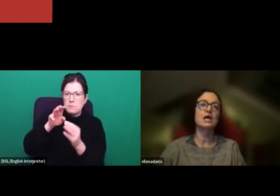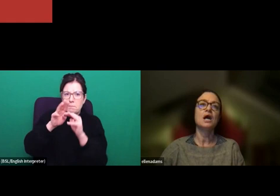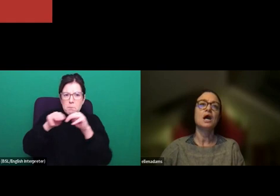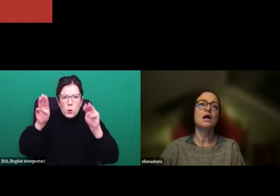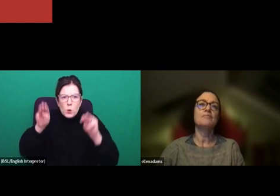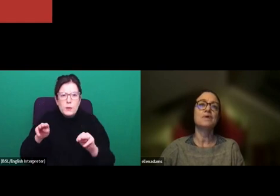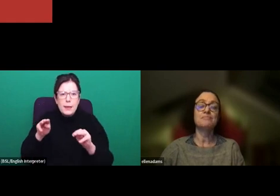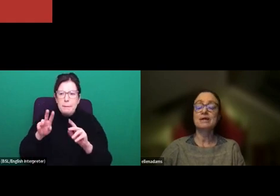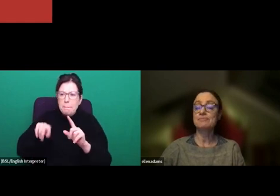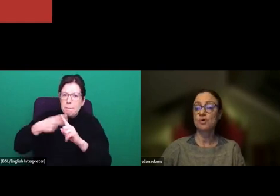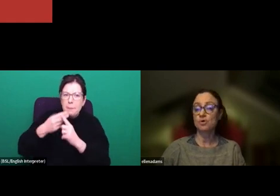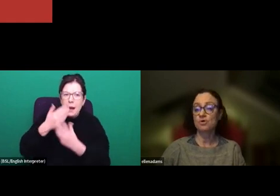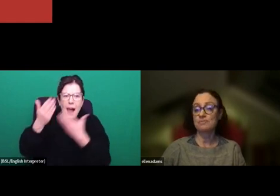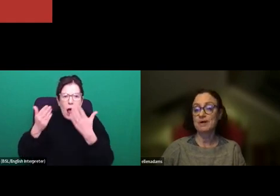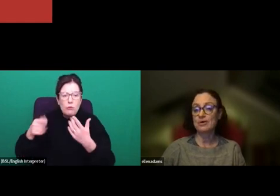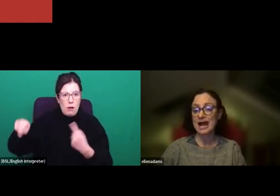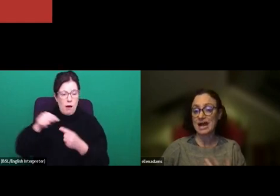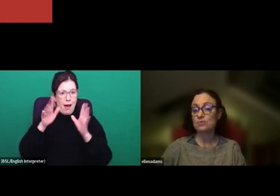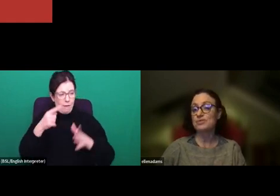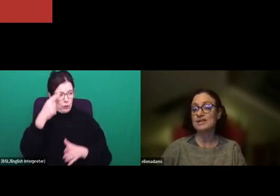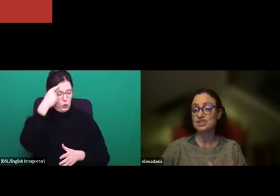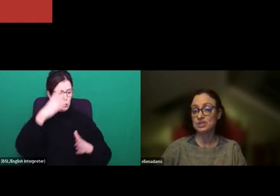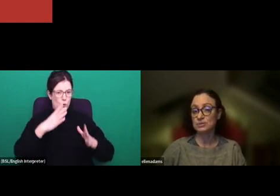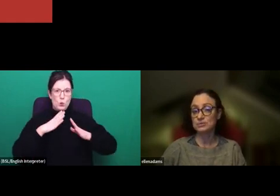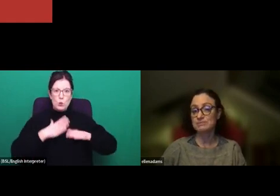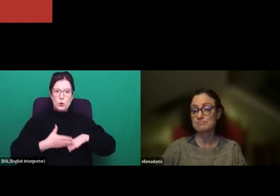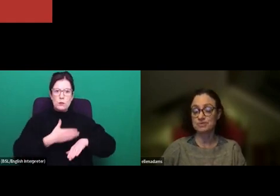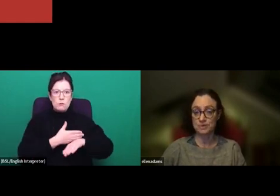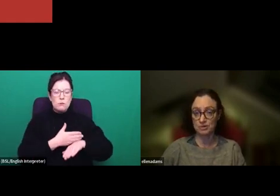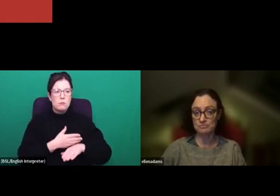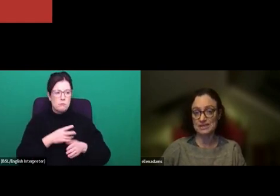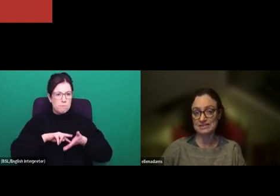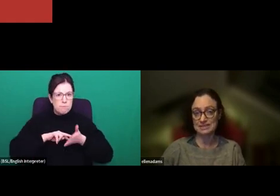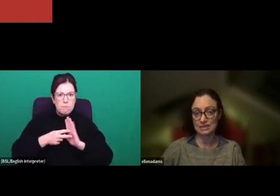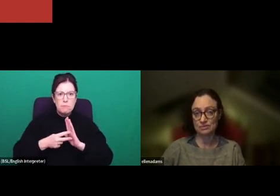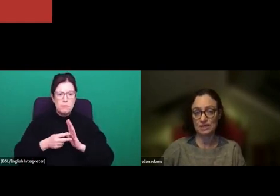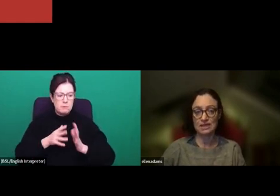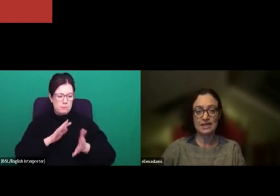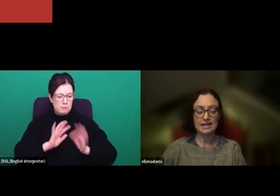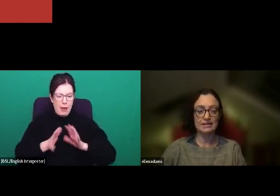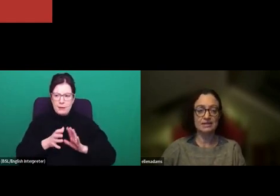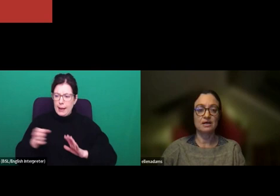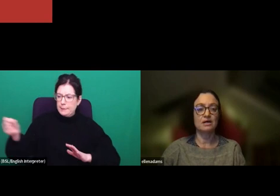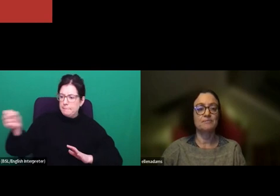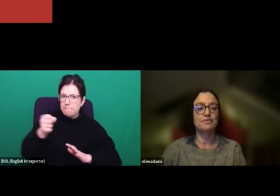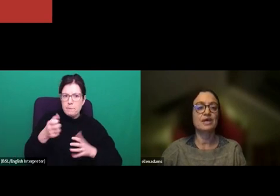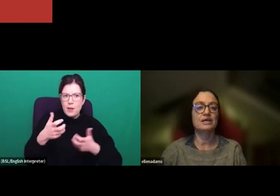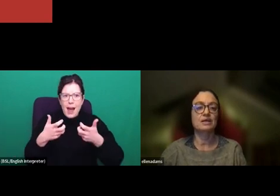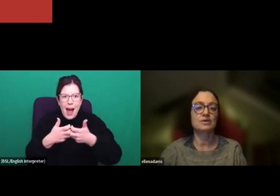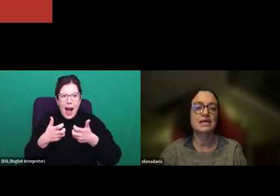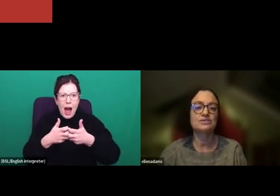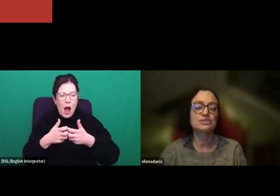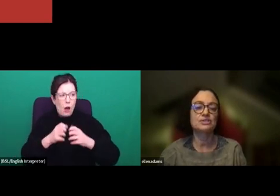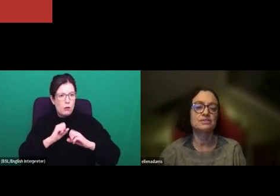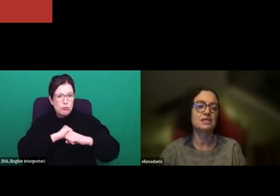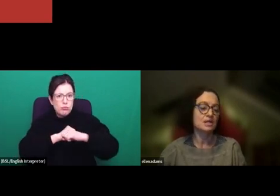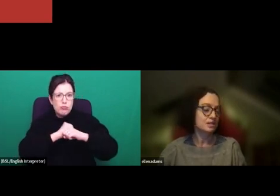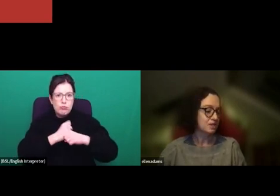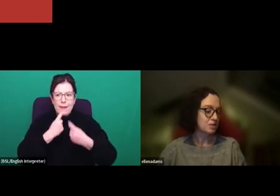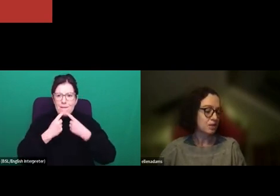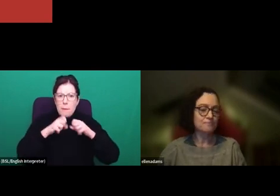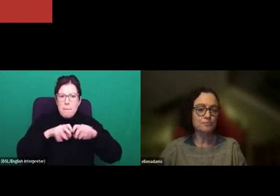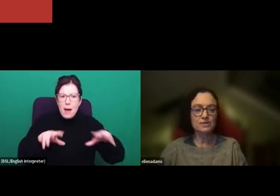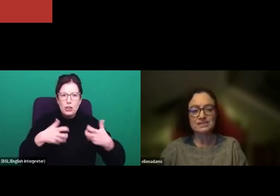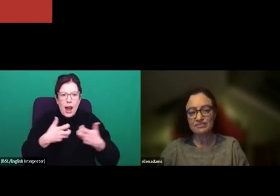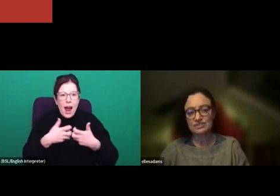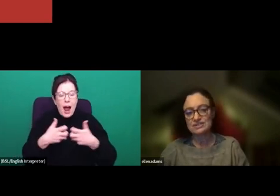think a bit more about how they use and promote BSL in their locations.